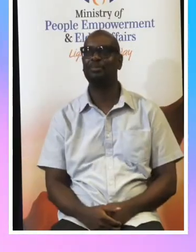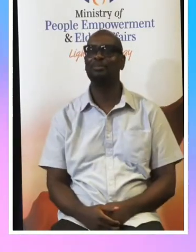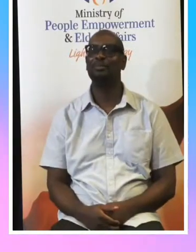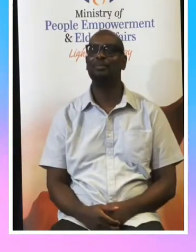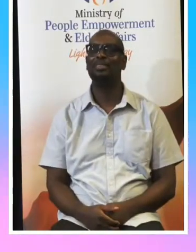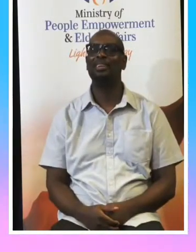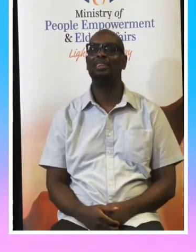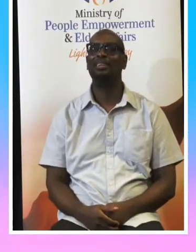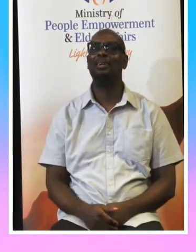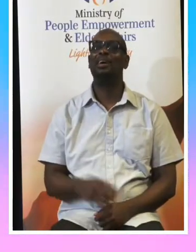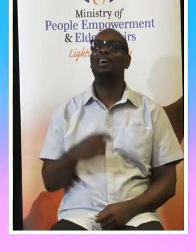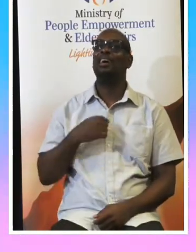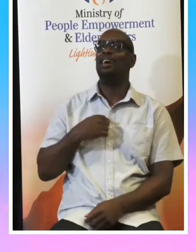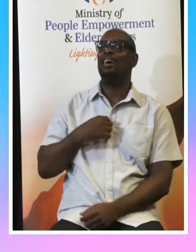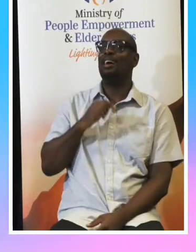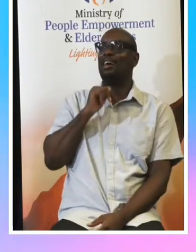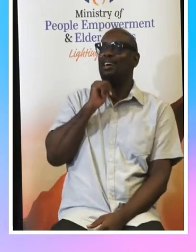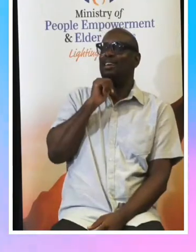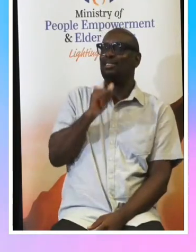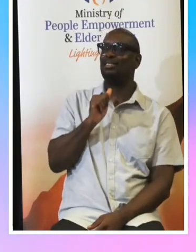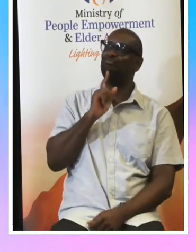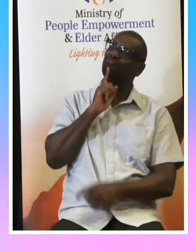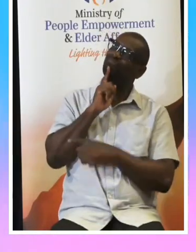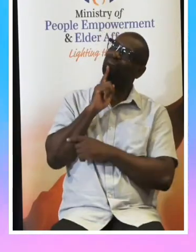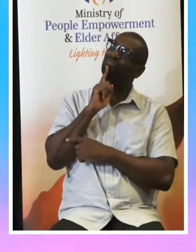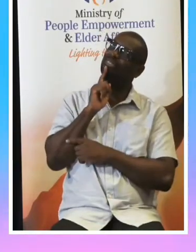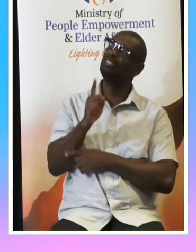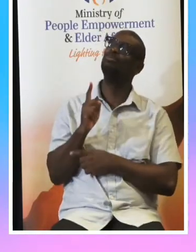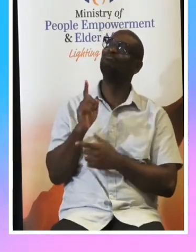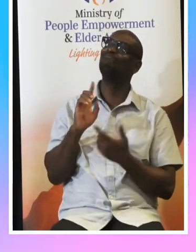I'm not entirely sure where one begins